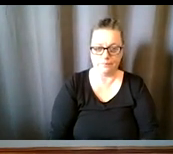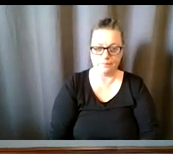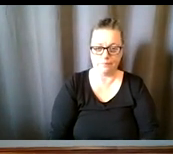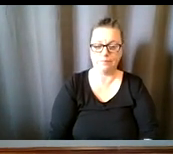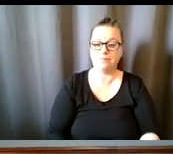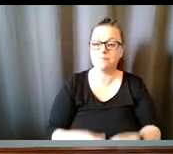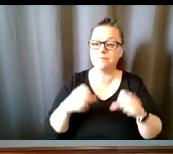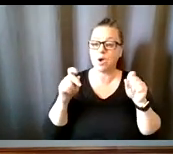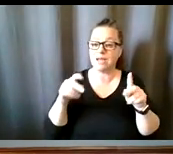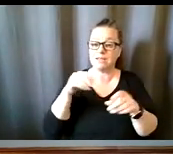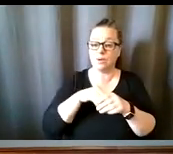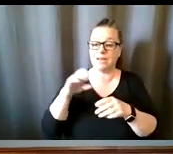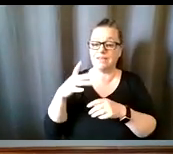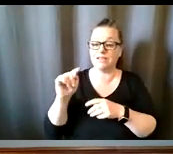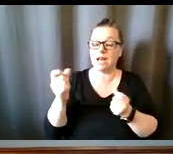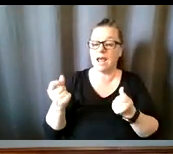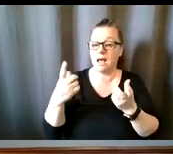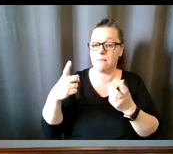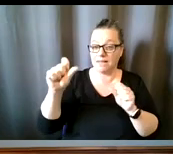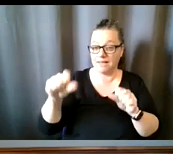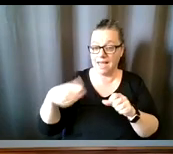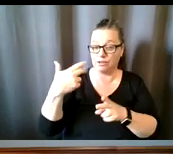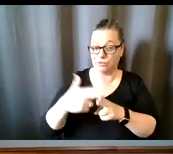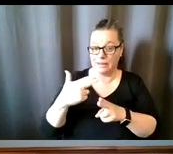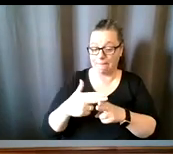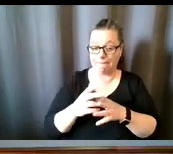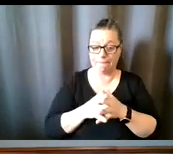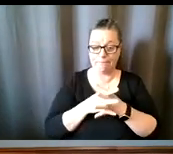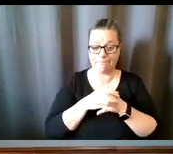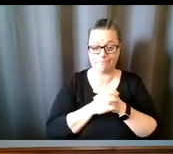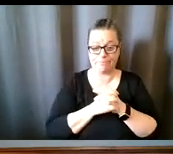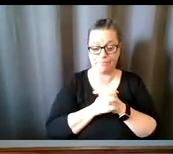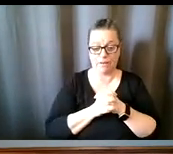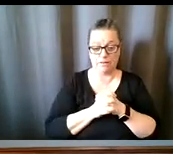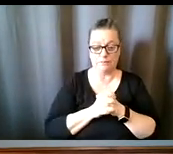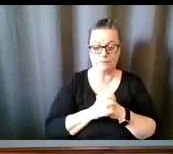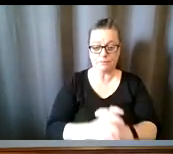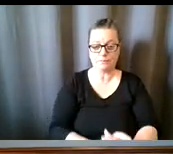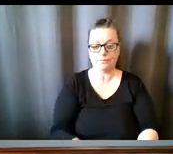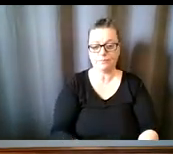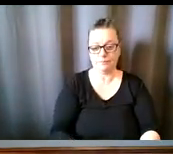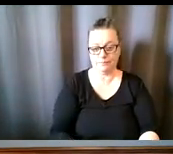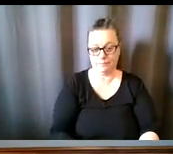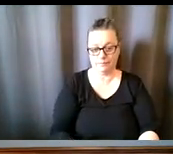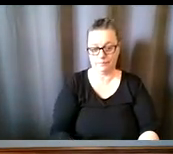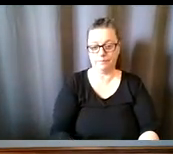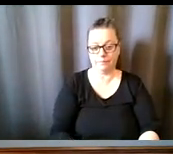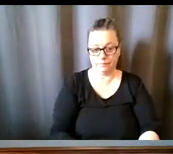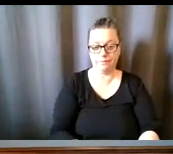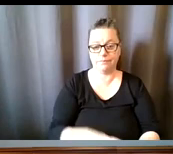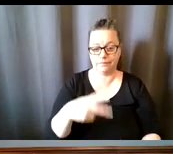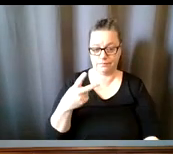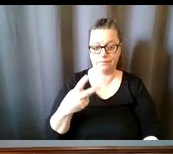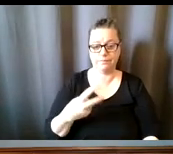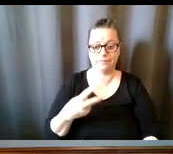All right, so in the chat, how many can you name? Let's see. 2, 2, 2, 2, 2,